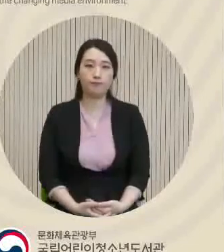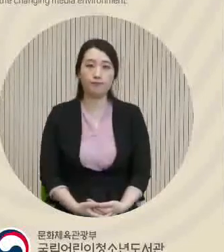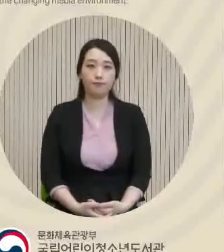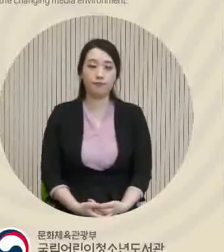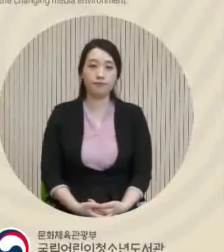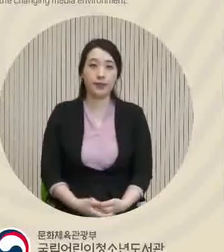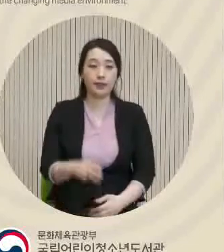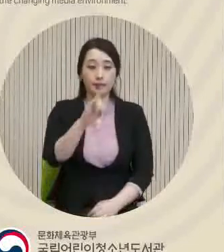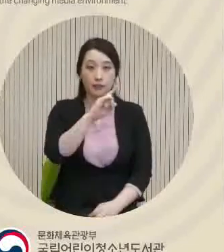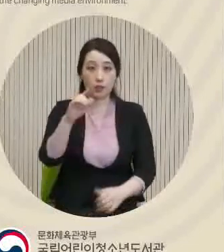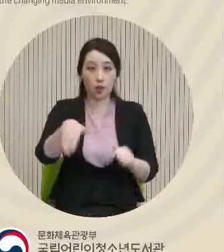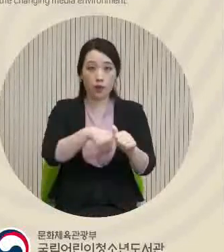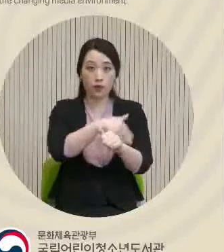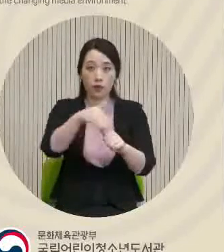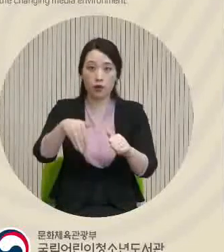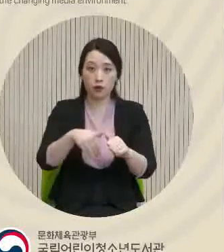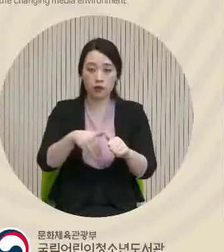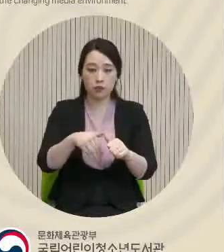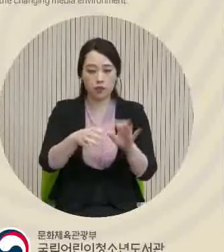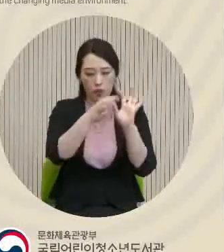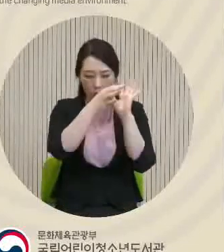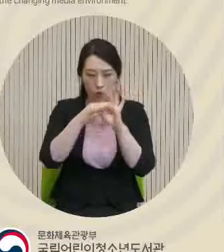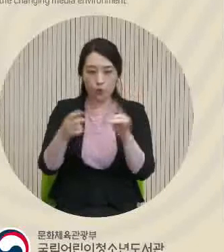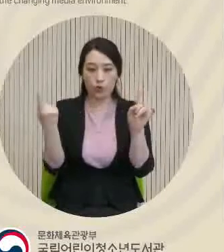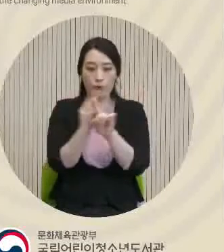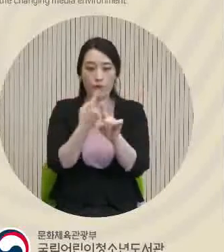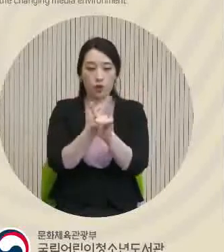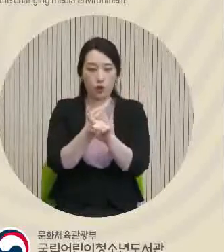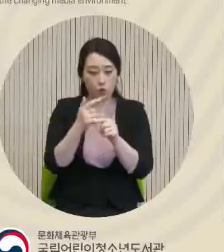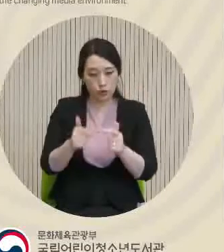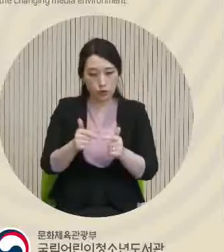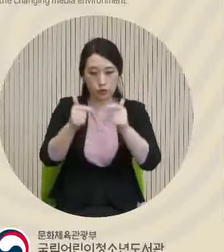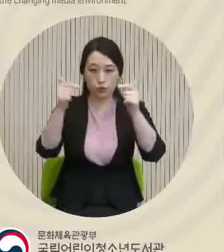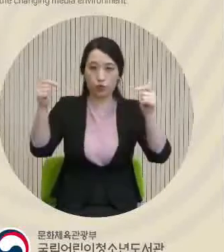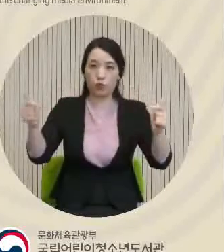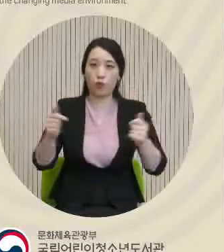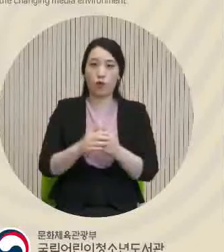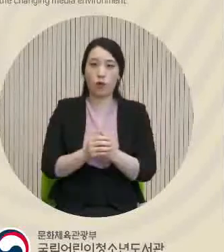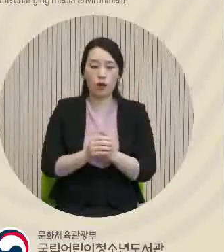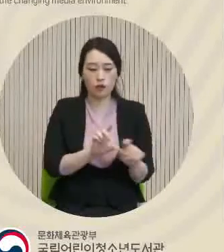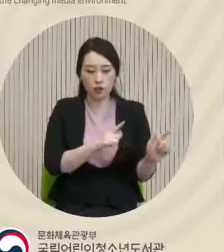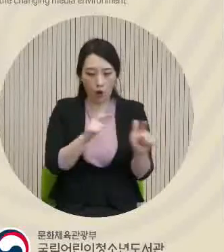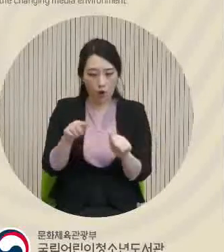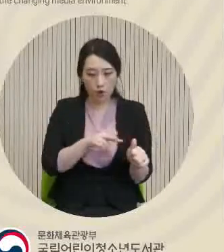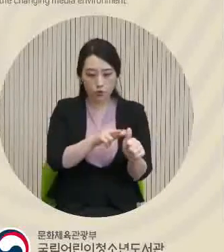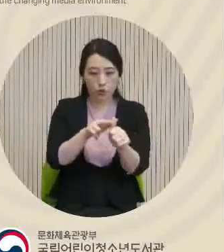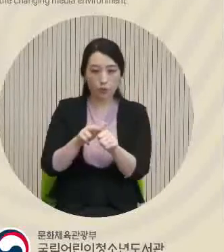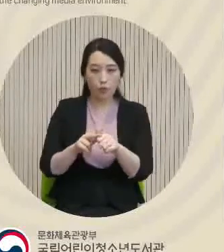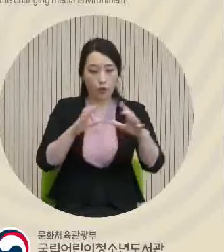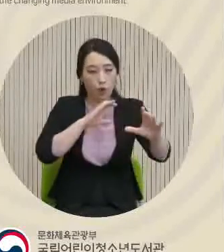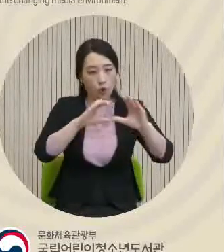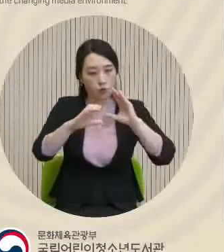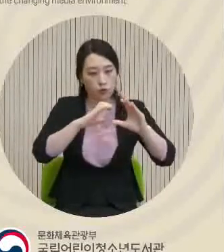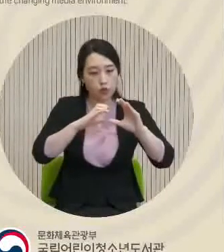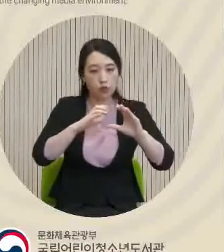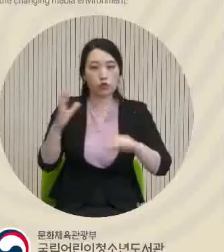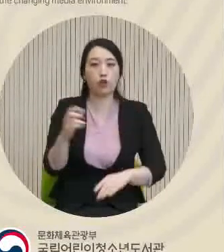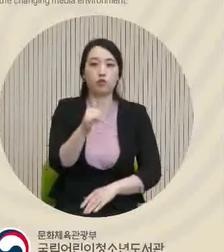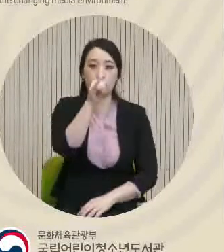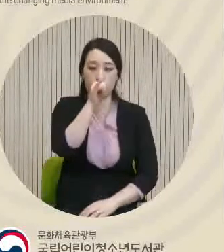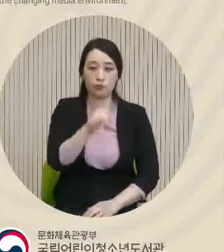children. Digital environment has been rapidly advancing and expanding, so a variety of the information and